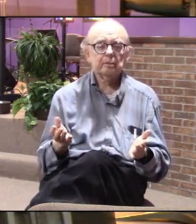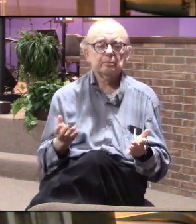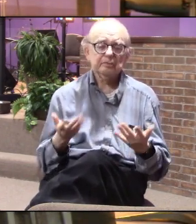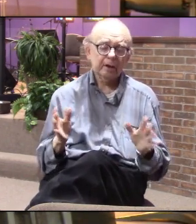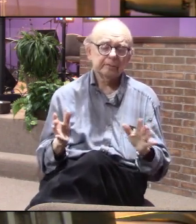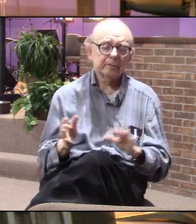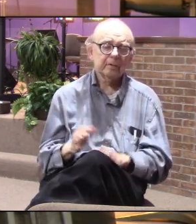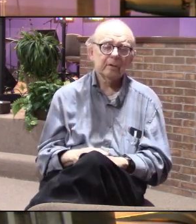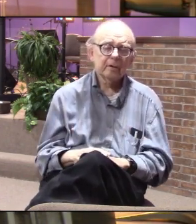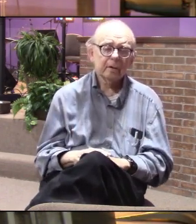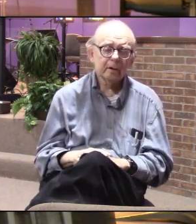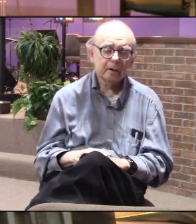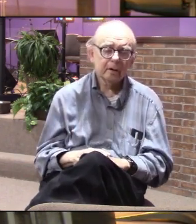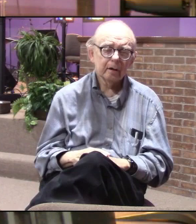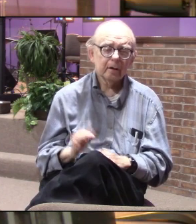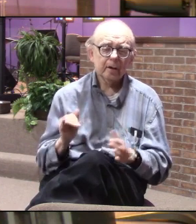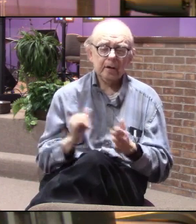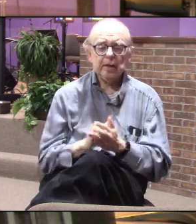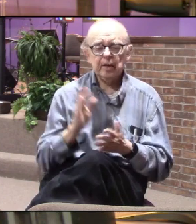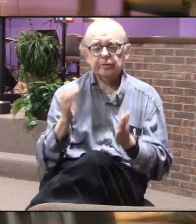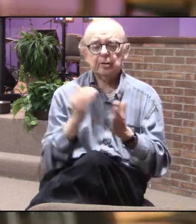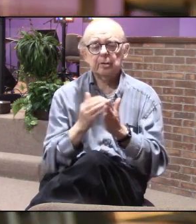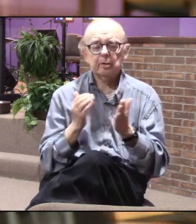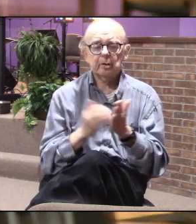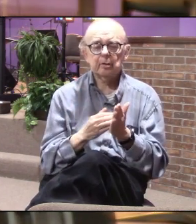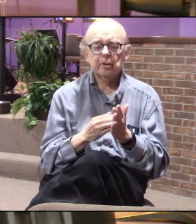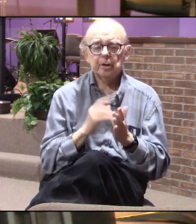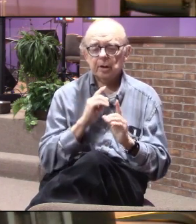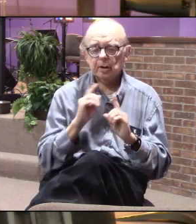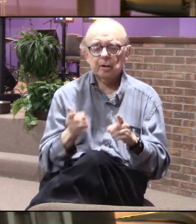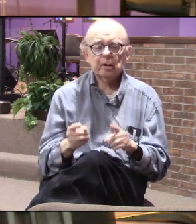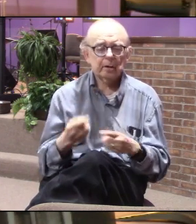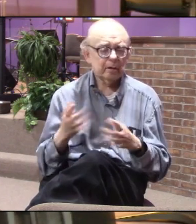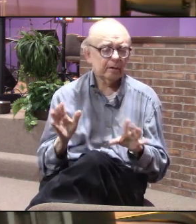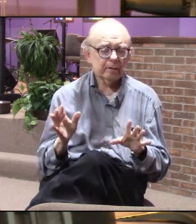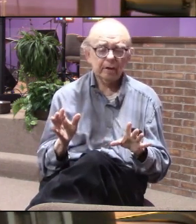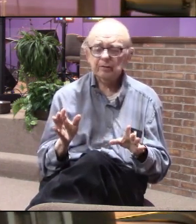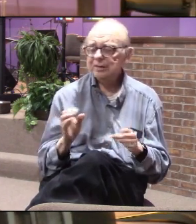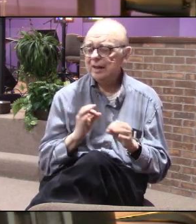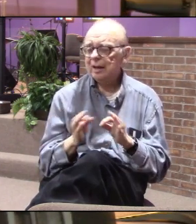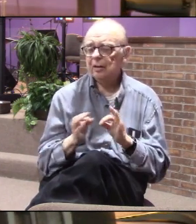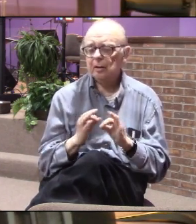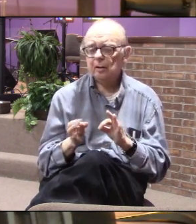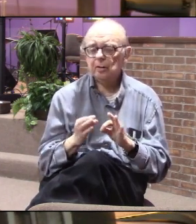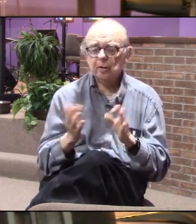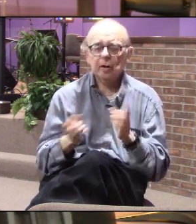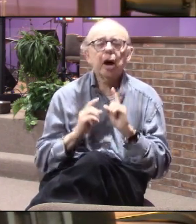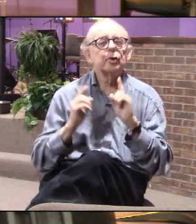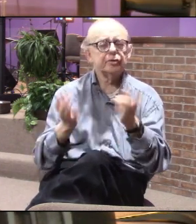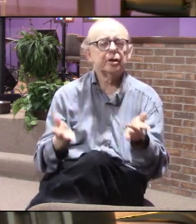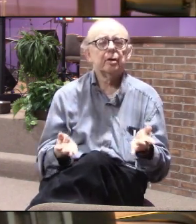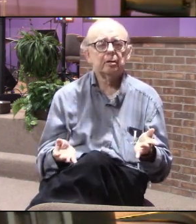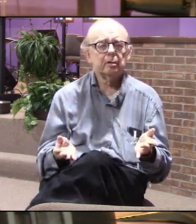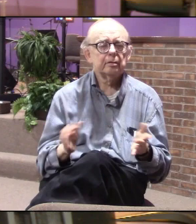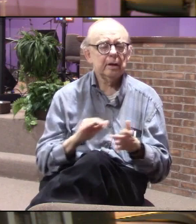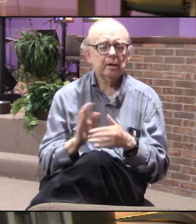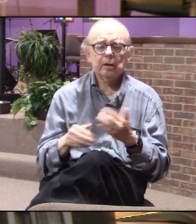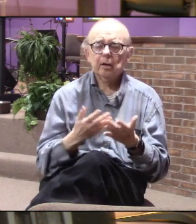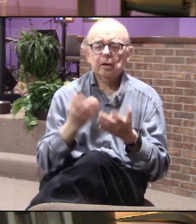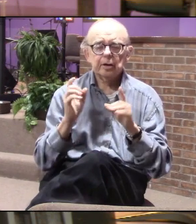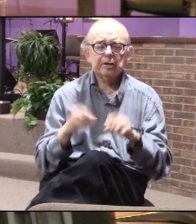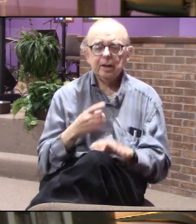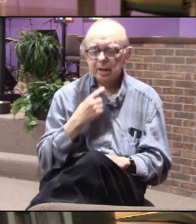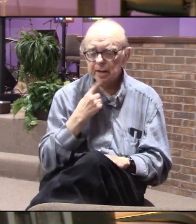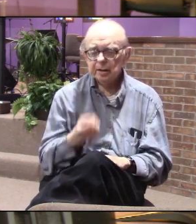done. That's your message. You just go. I don't want any explanation. I just want you to go. And that's all you're to